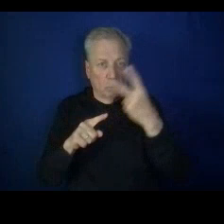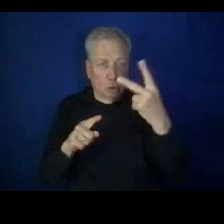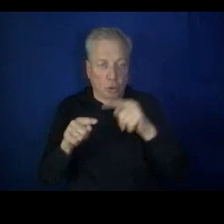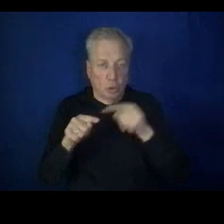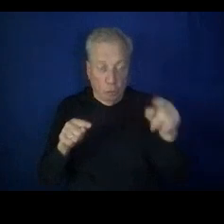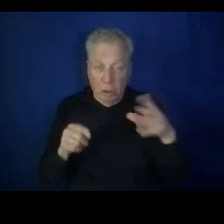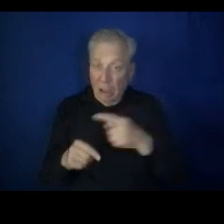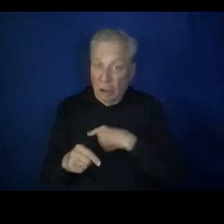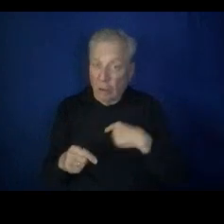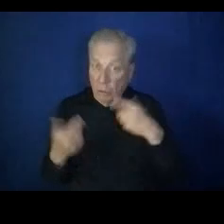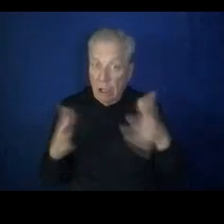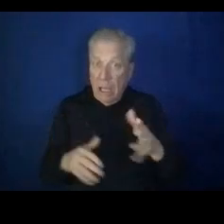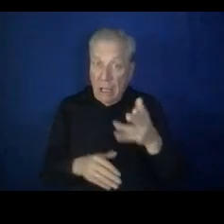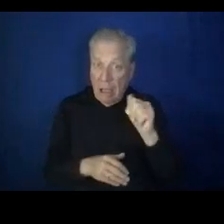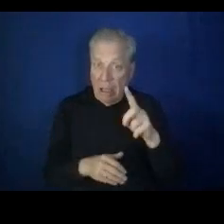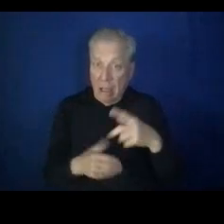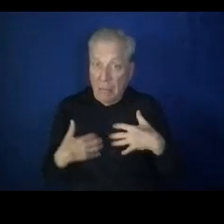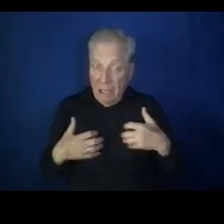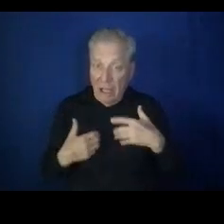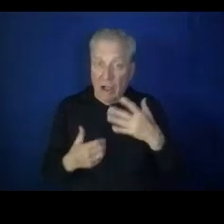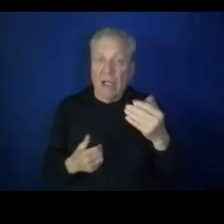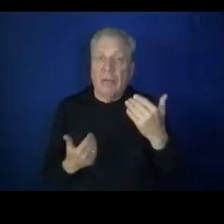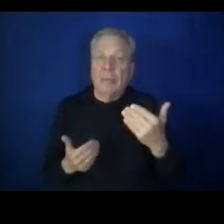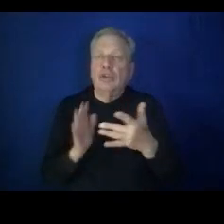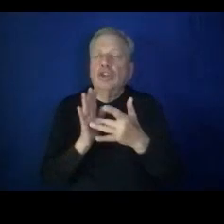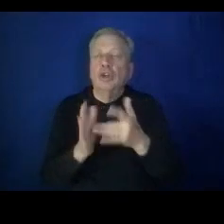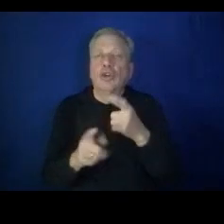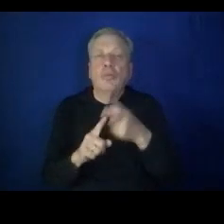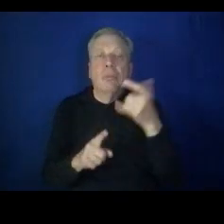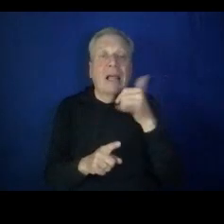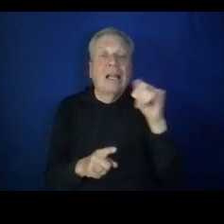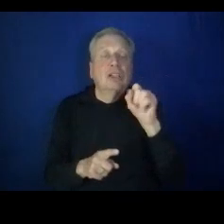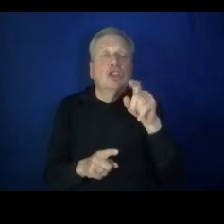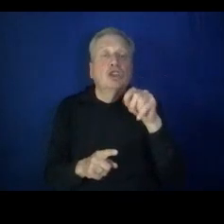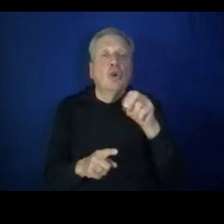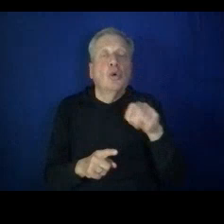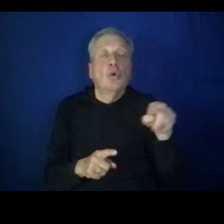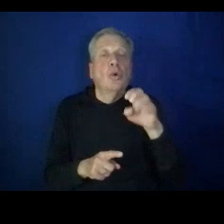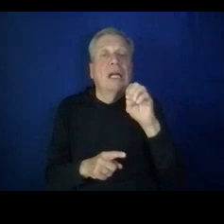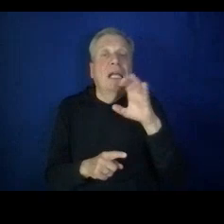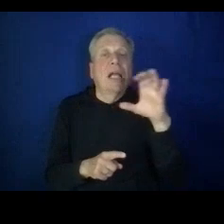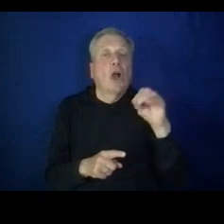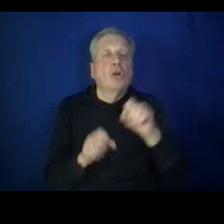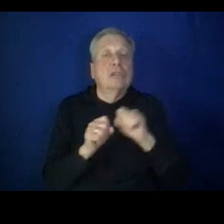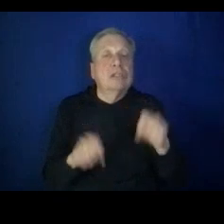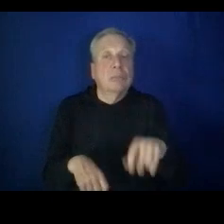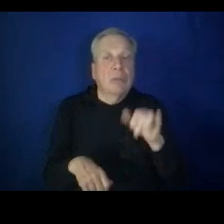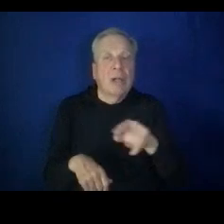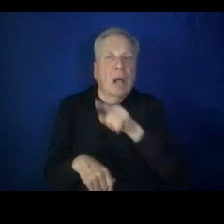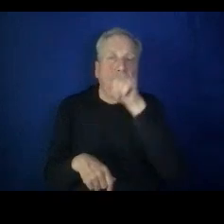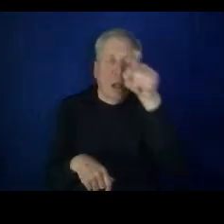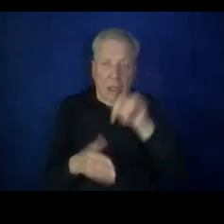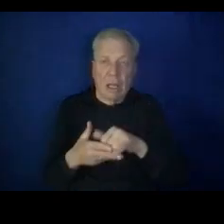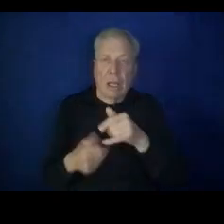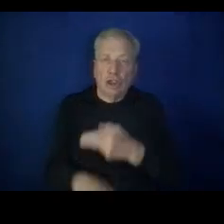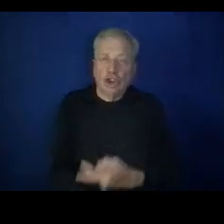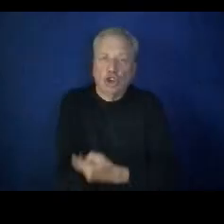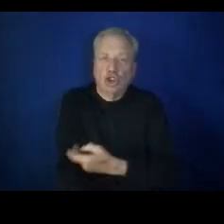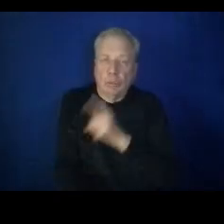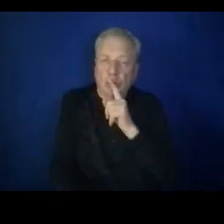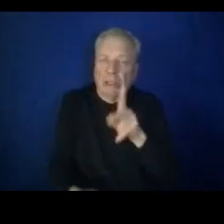had a bear, and the DNA showed it was from the Yellowstone ecosystem, got into sheep up here and was killed in a management